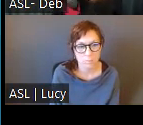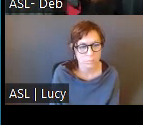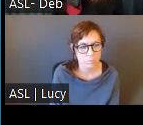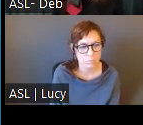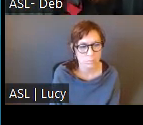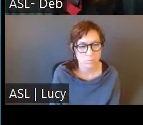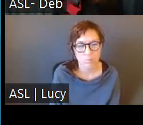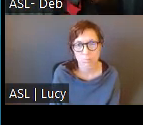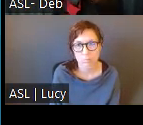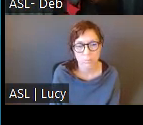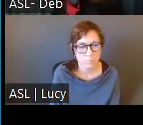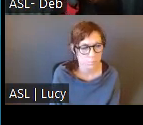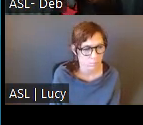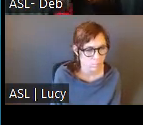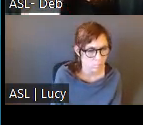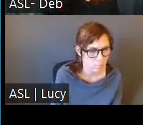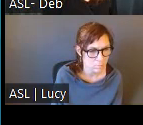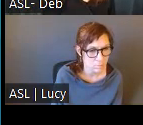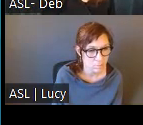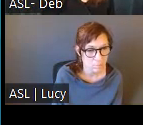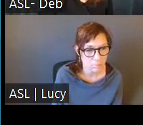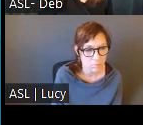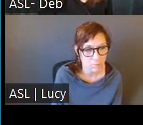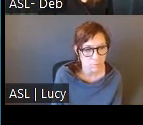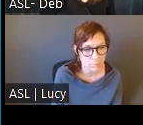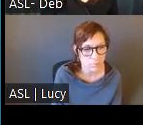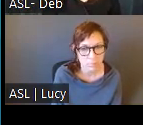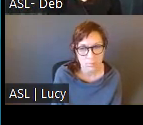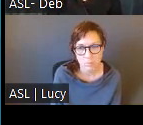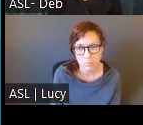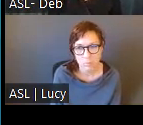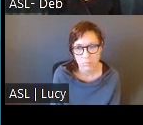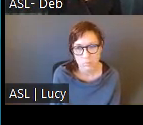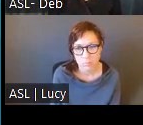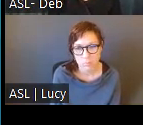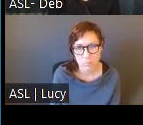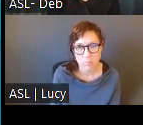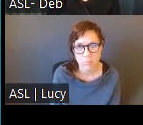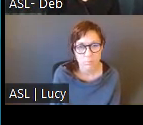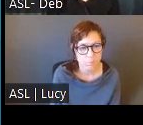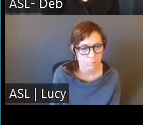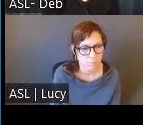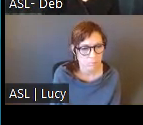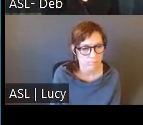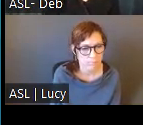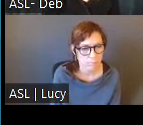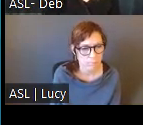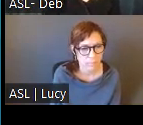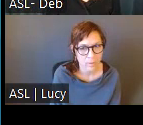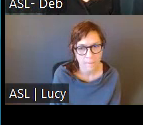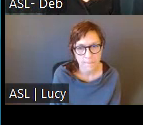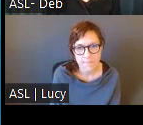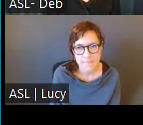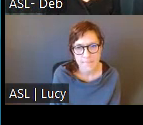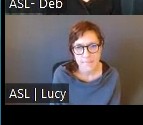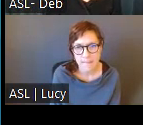Becky, we always ask the interpreters to be on screen during the, because we just want people to know that the service